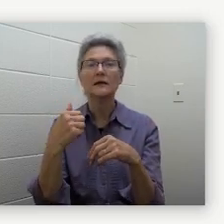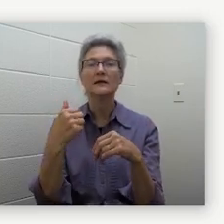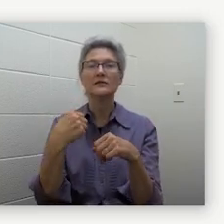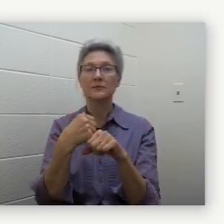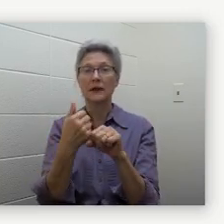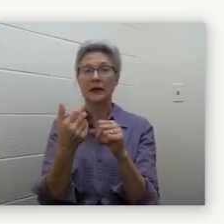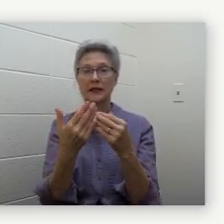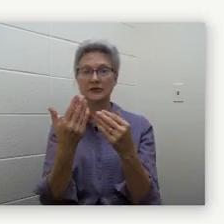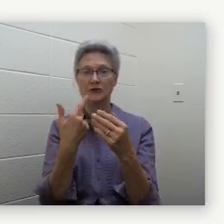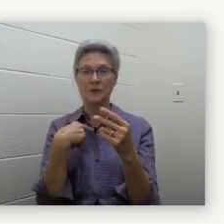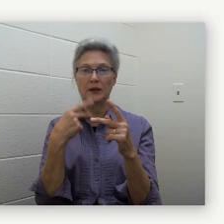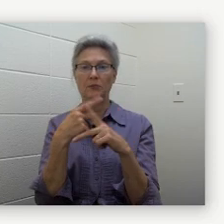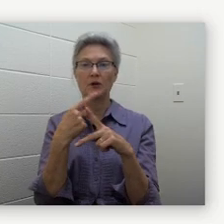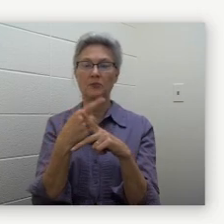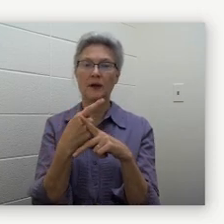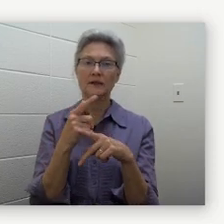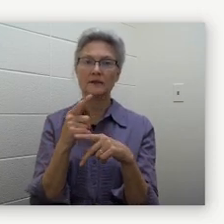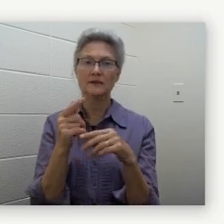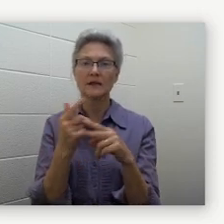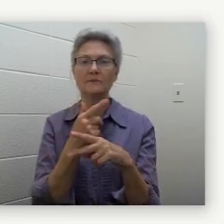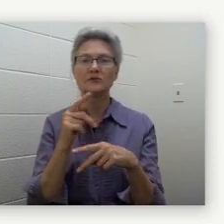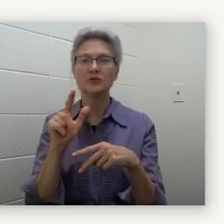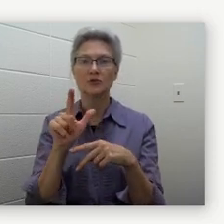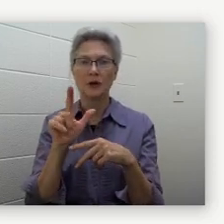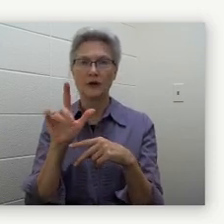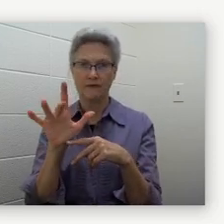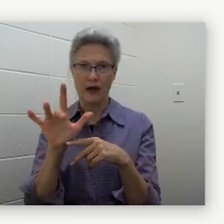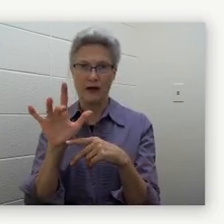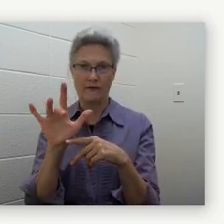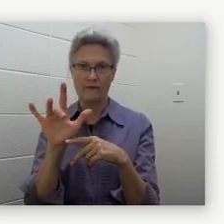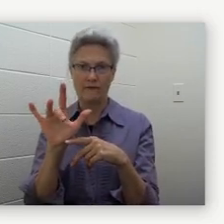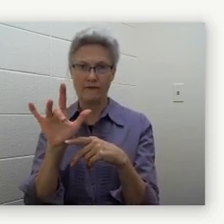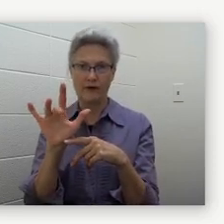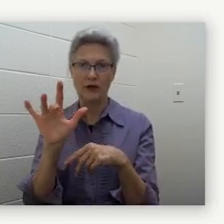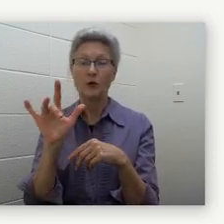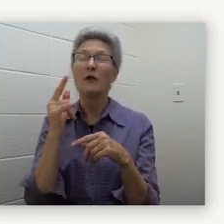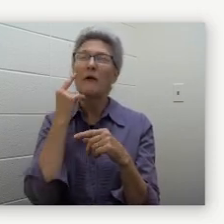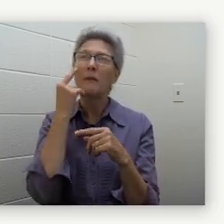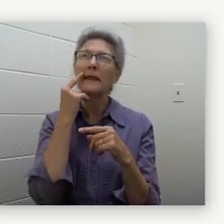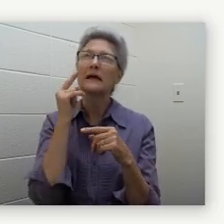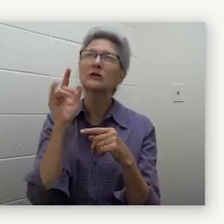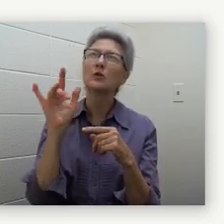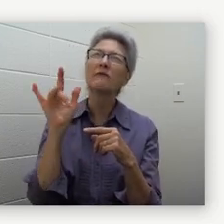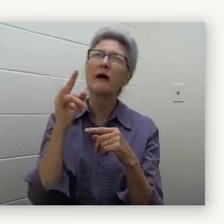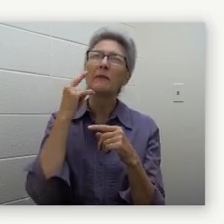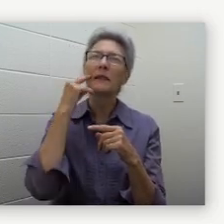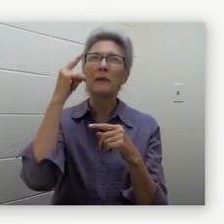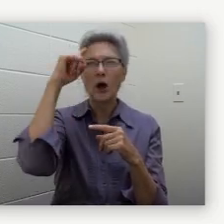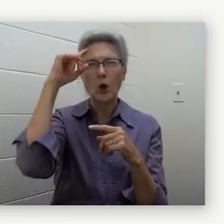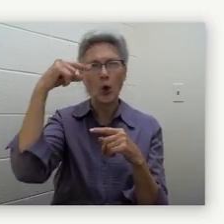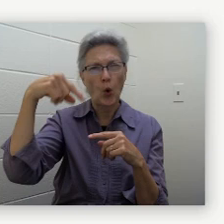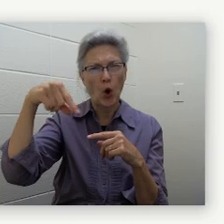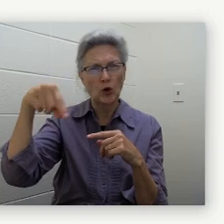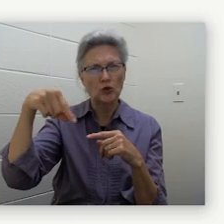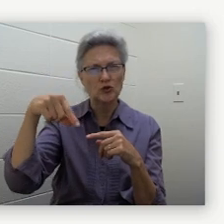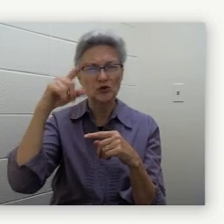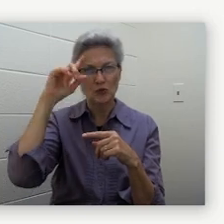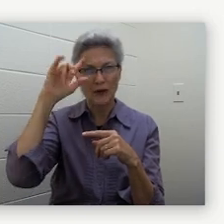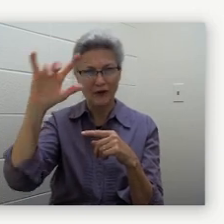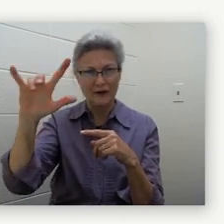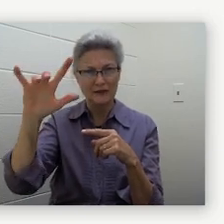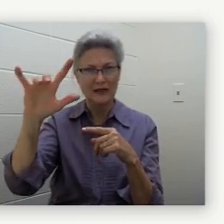little bit easier for me to multiply by 25. 25, I'm thinking about quarters because there's 25 cents in a